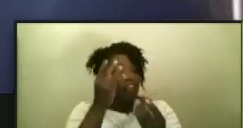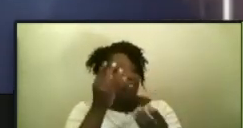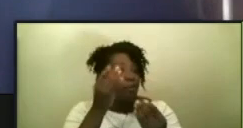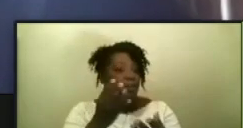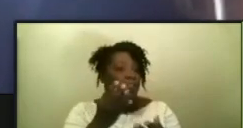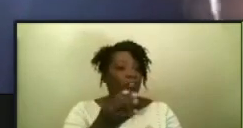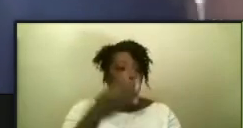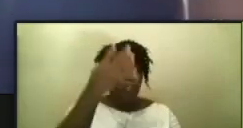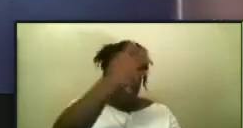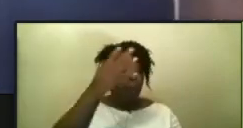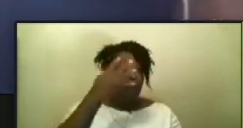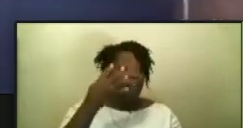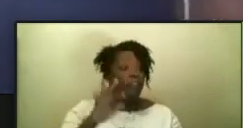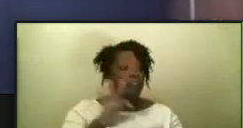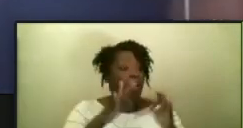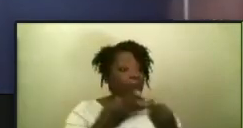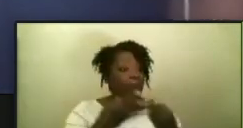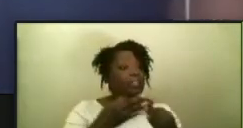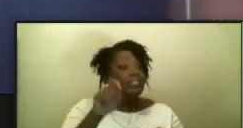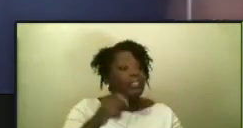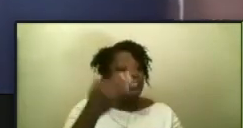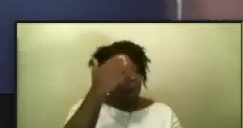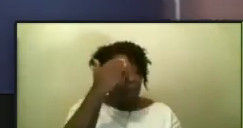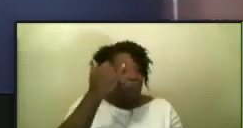immigrant families need to know right now.